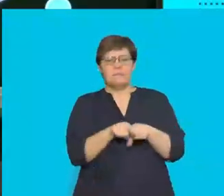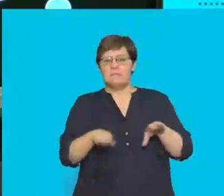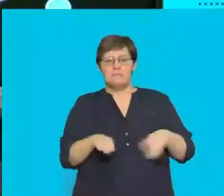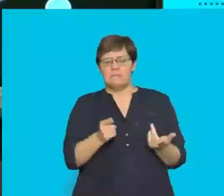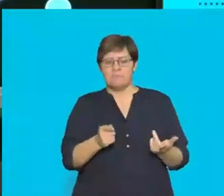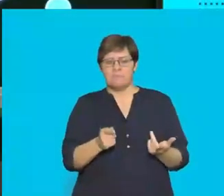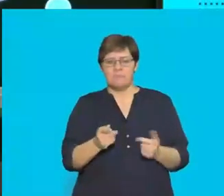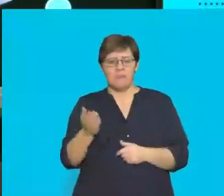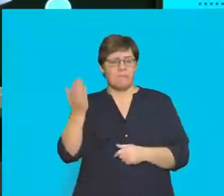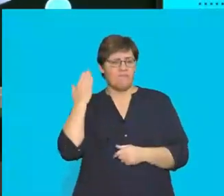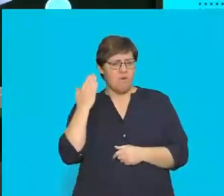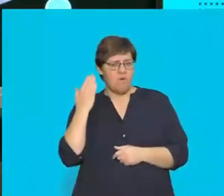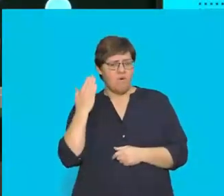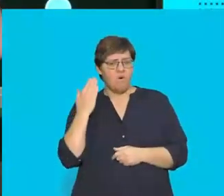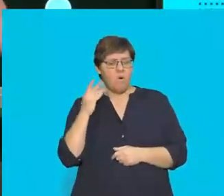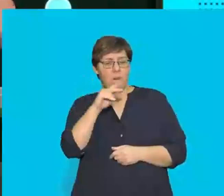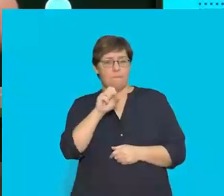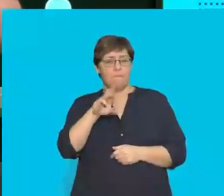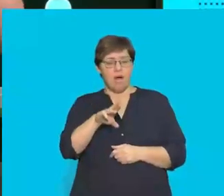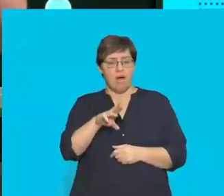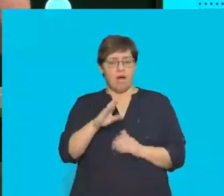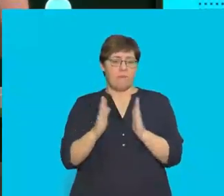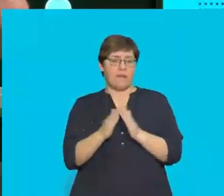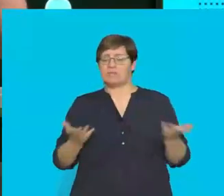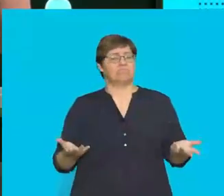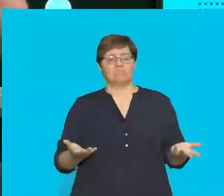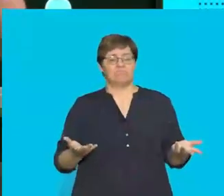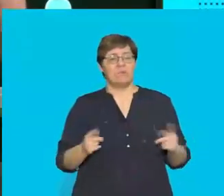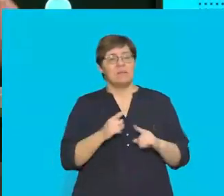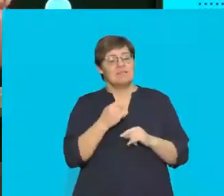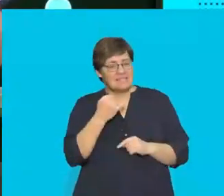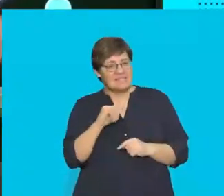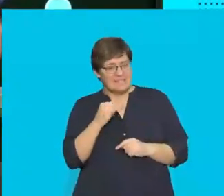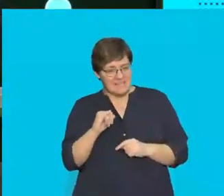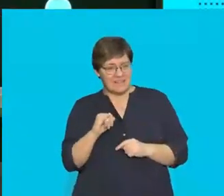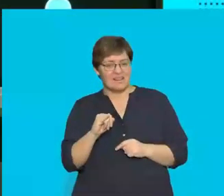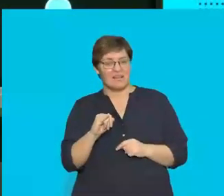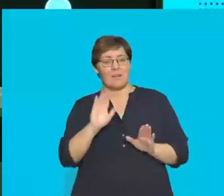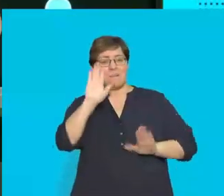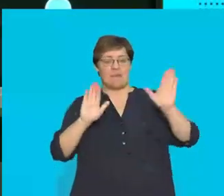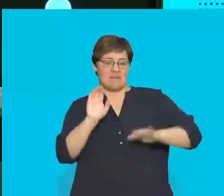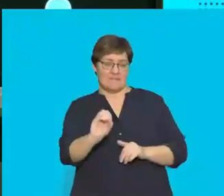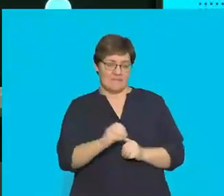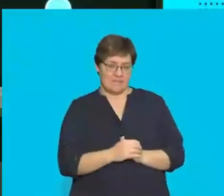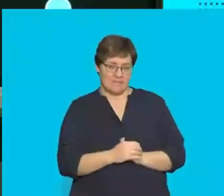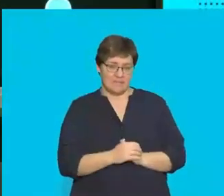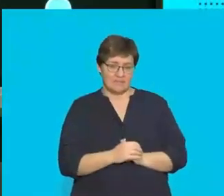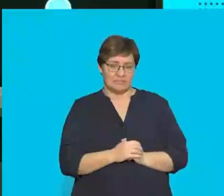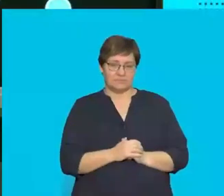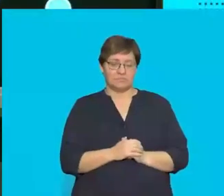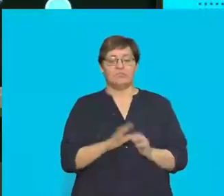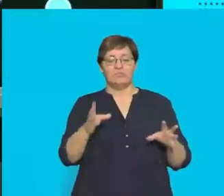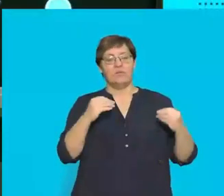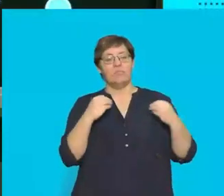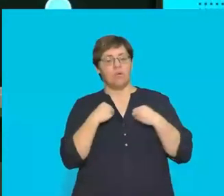that we saw around the bar magnet, but it's still a magnetic field pattern. The magnetic properties of